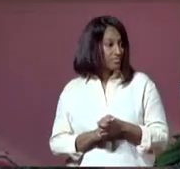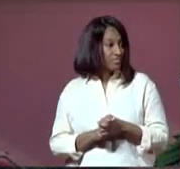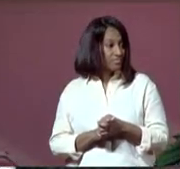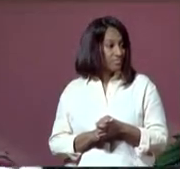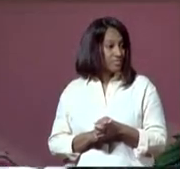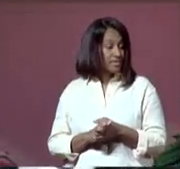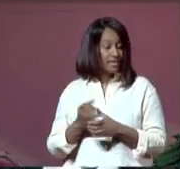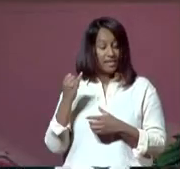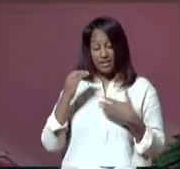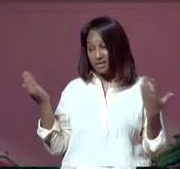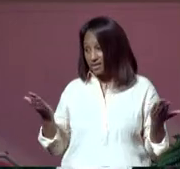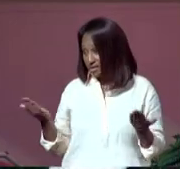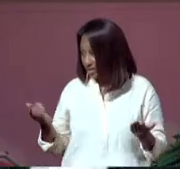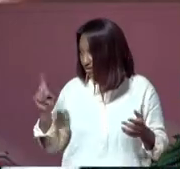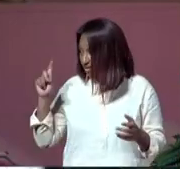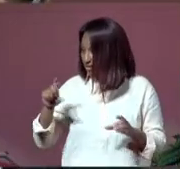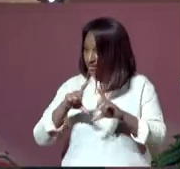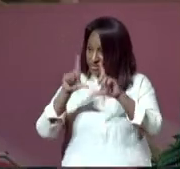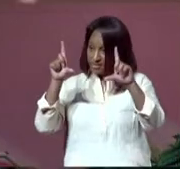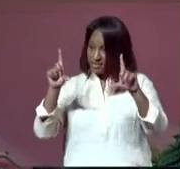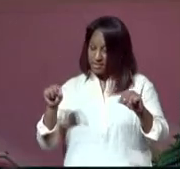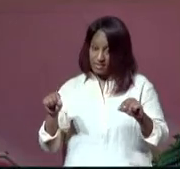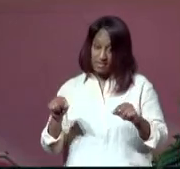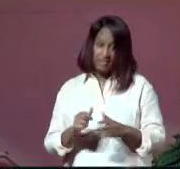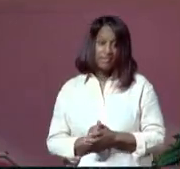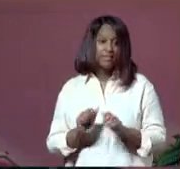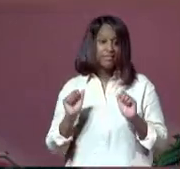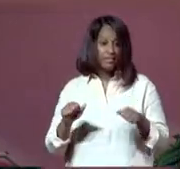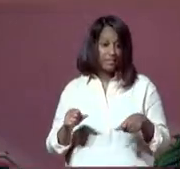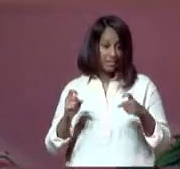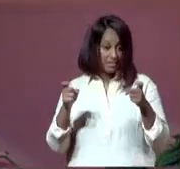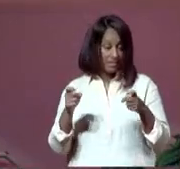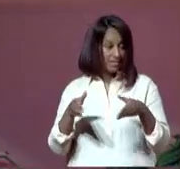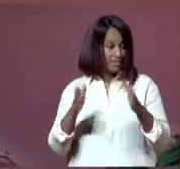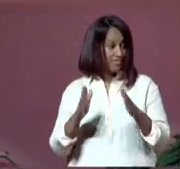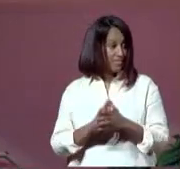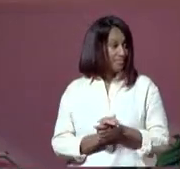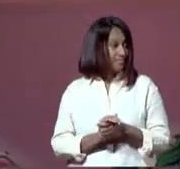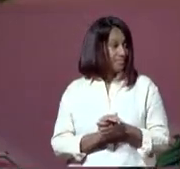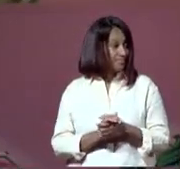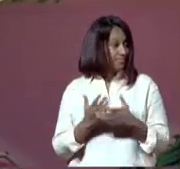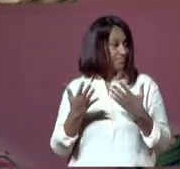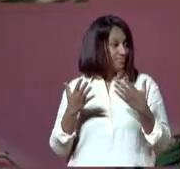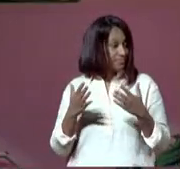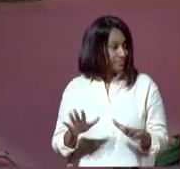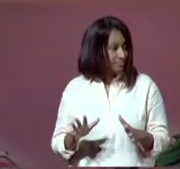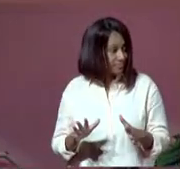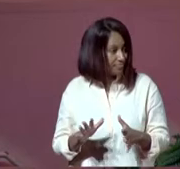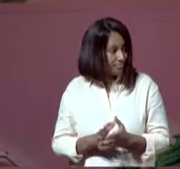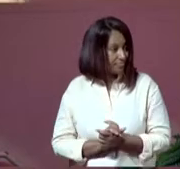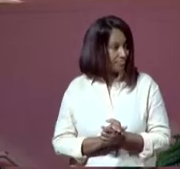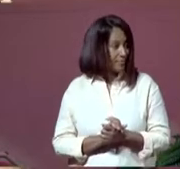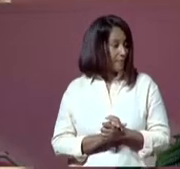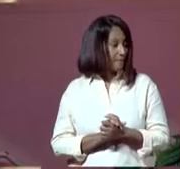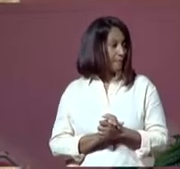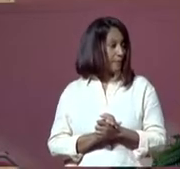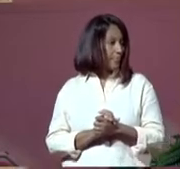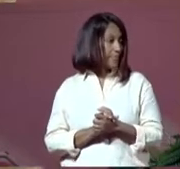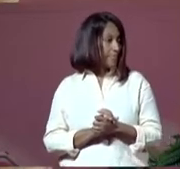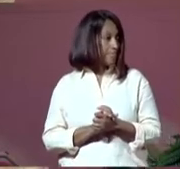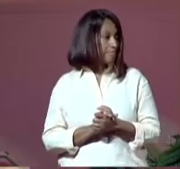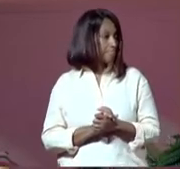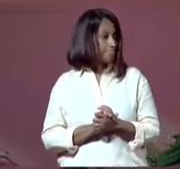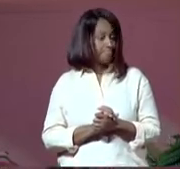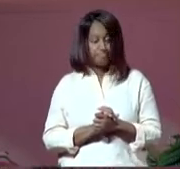course. We've got an envelope. And you can give the envelope, fill the envelope up, and then give on your